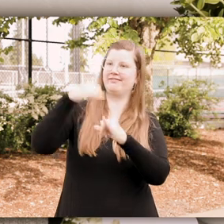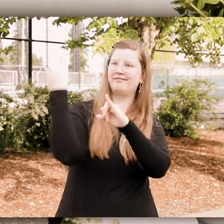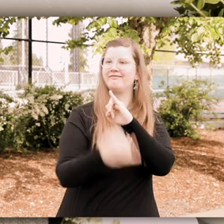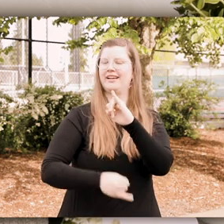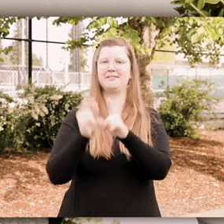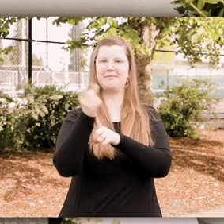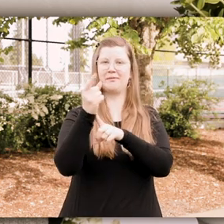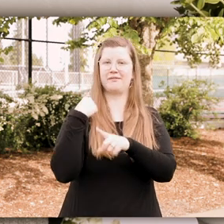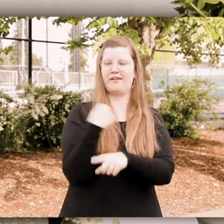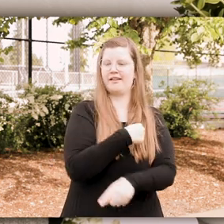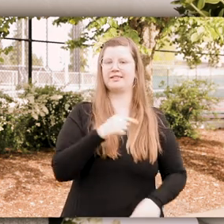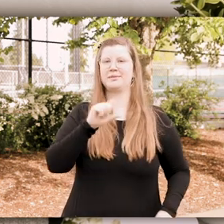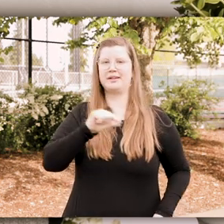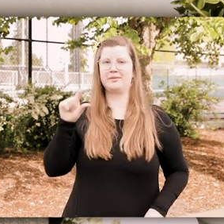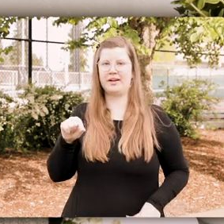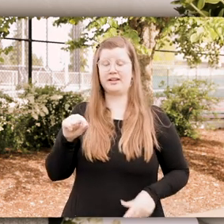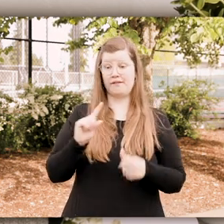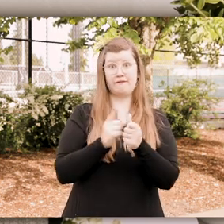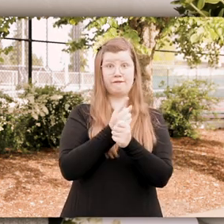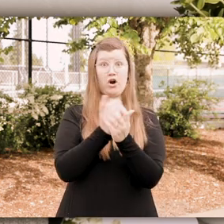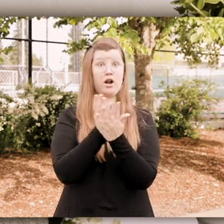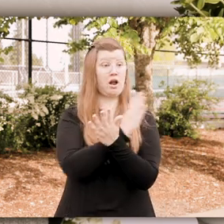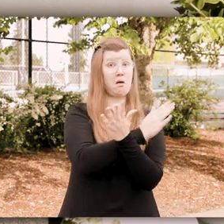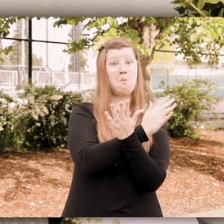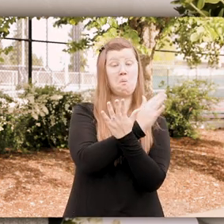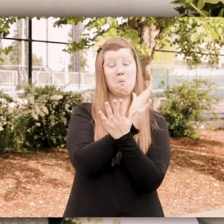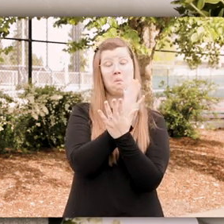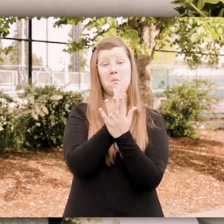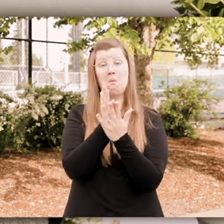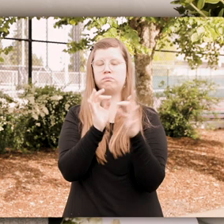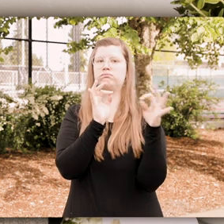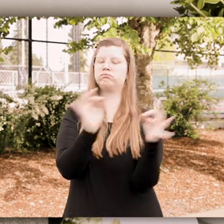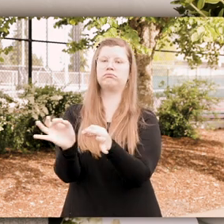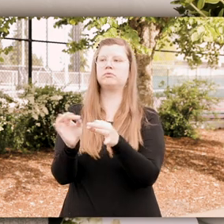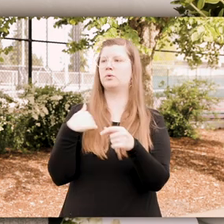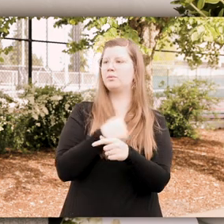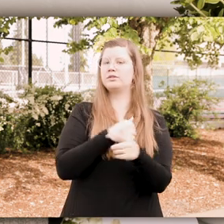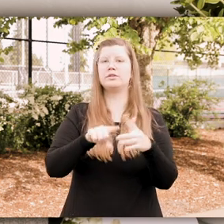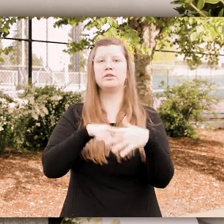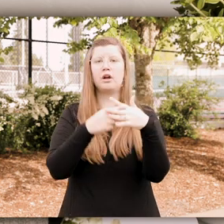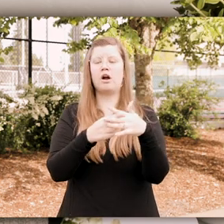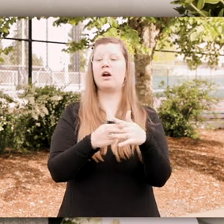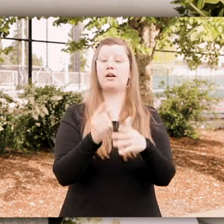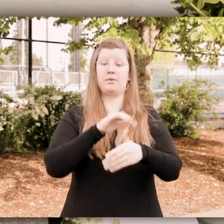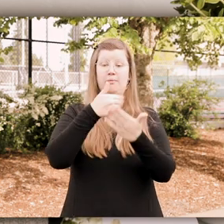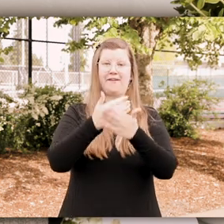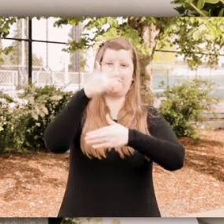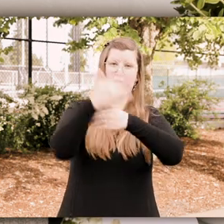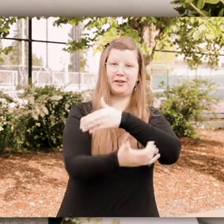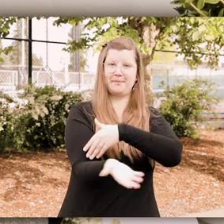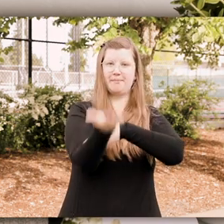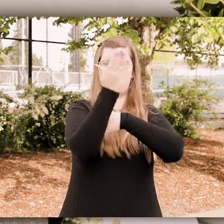The first half was every part as amazing as we all had hoped. We started off showing up in the EW parking lot early in the morning with a delicious